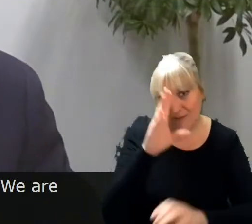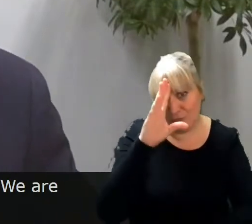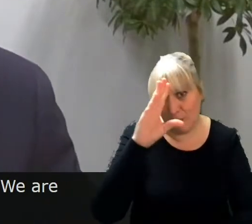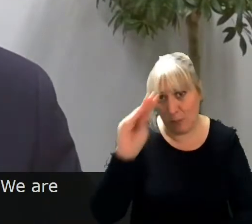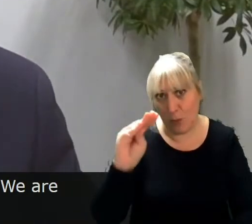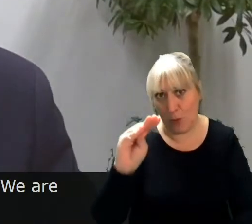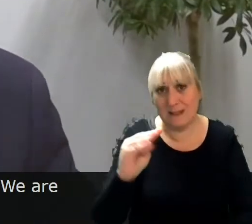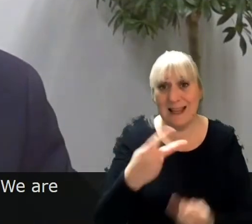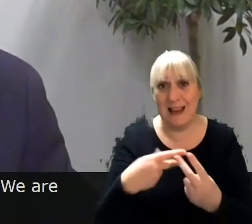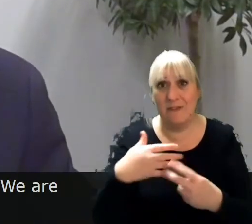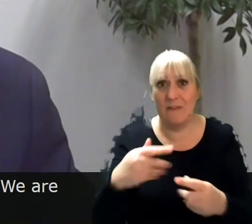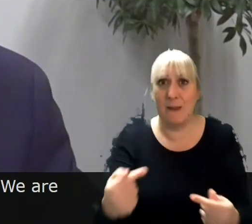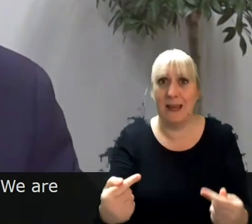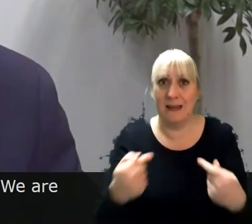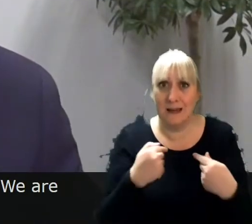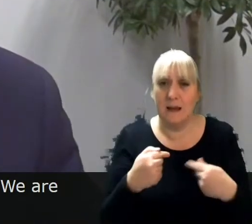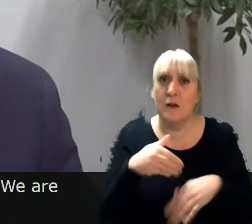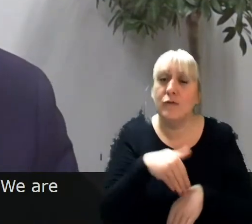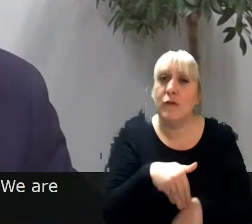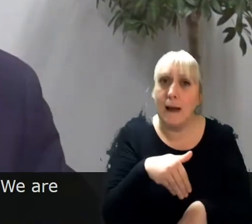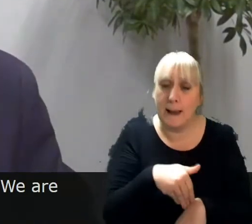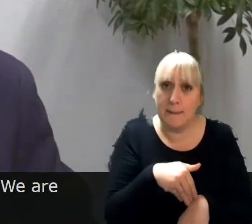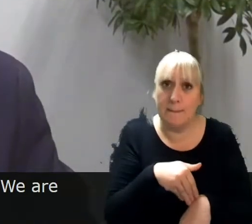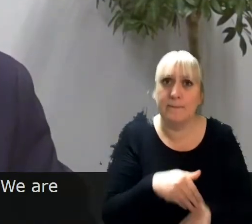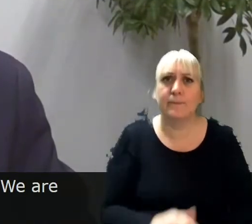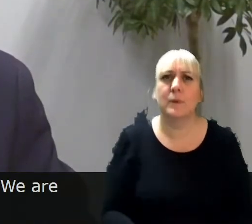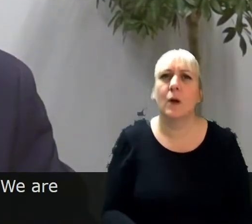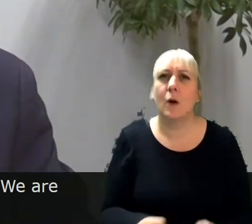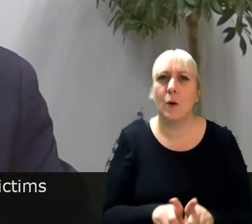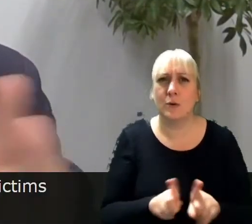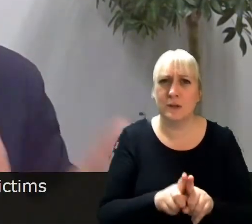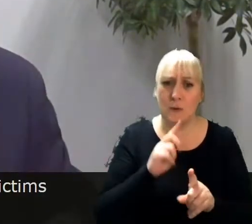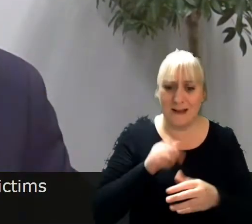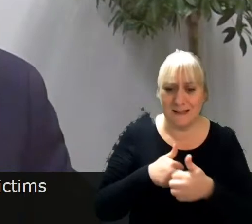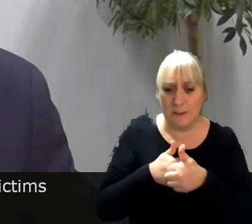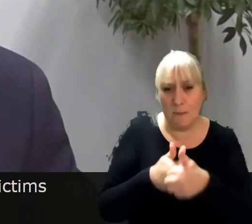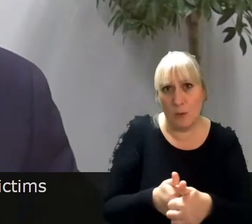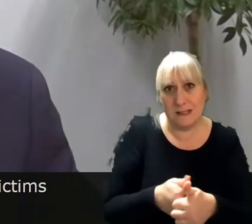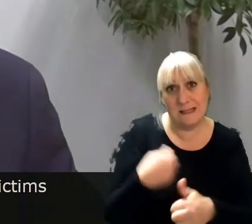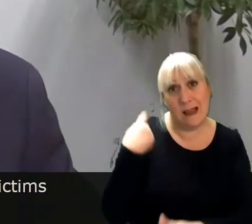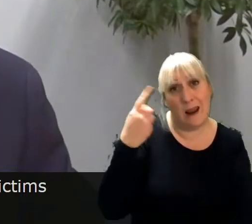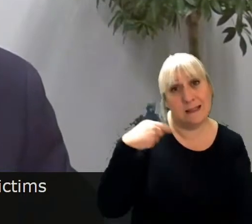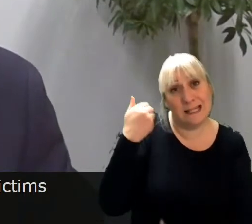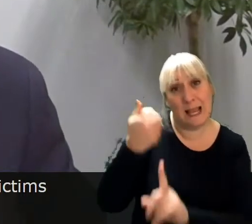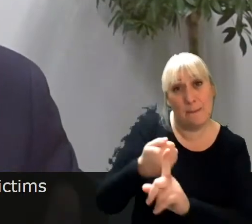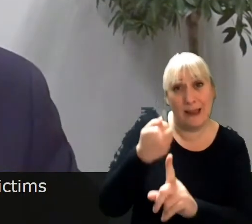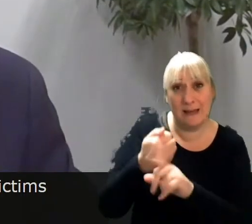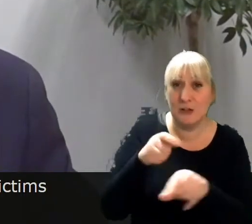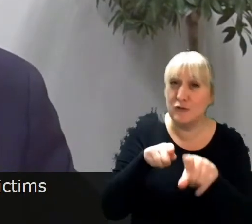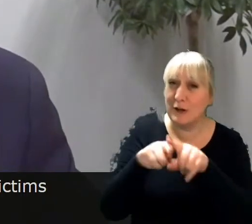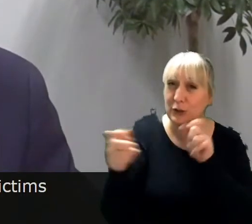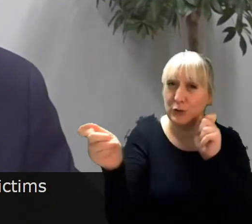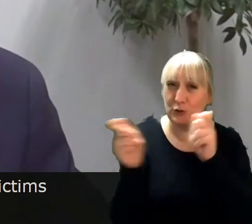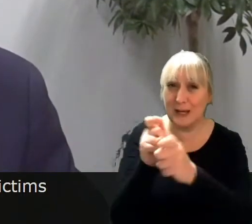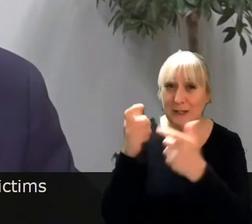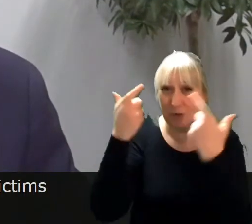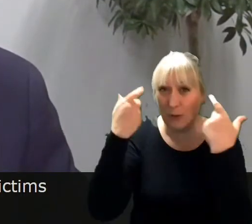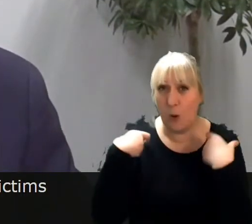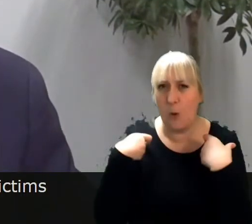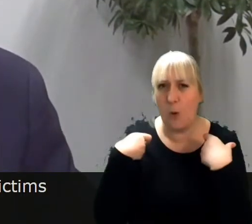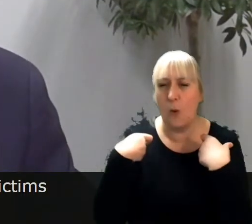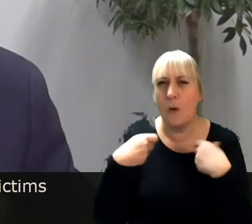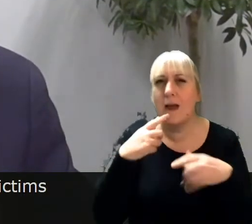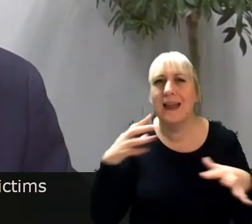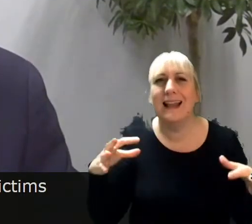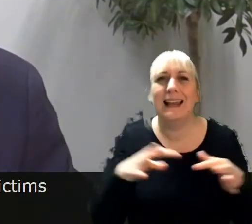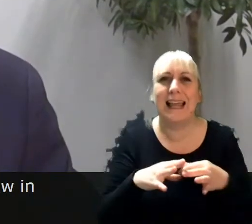I supported a brilliant London campaigner in relation to changing the law in relation to, for example, upskirting and other